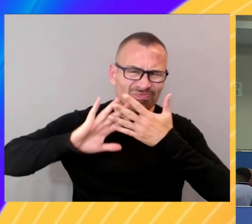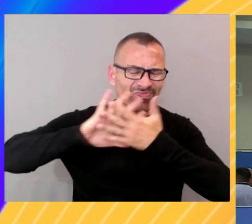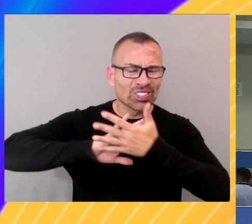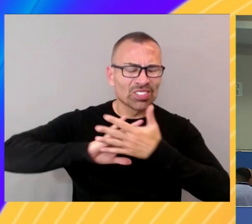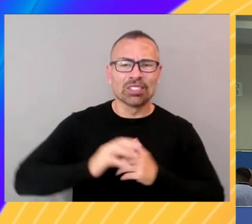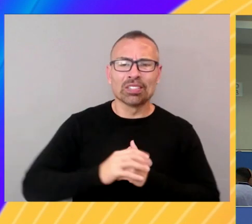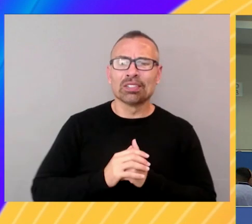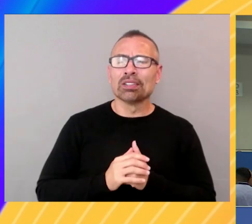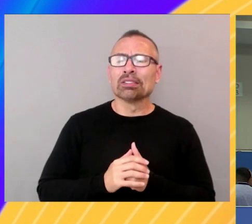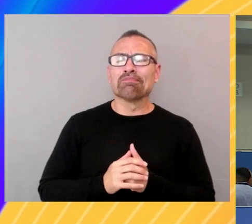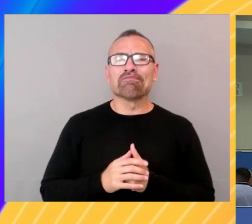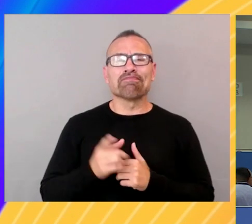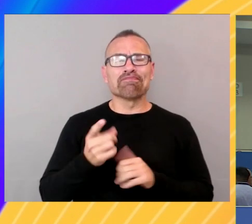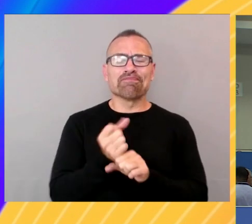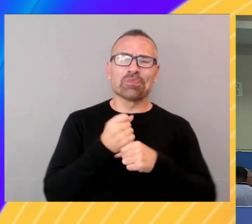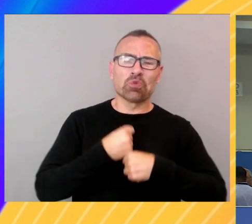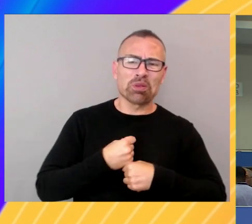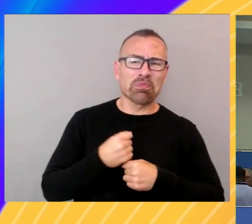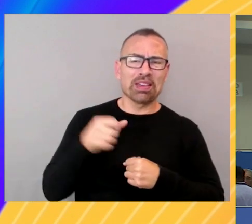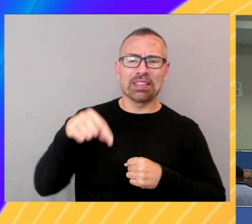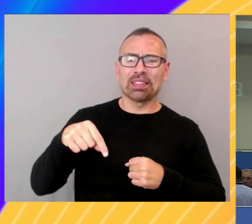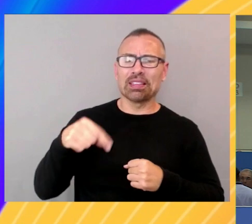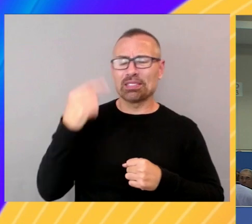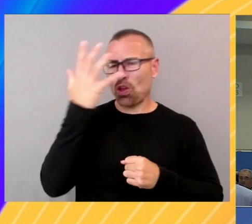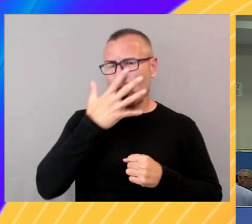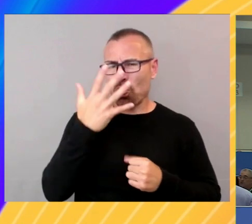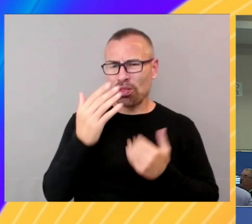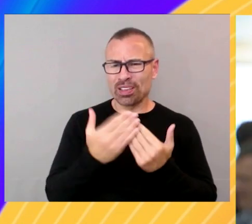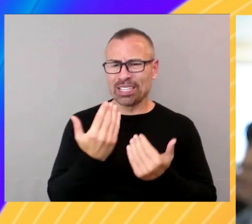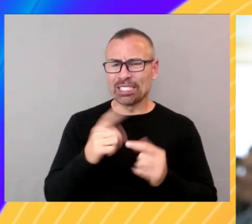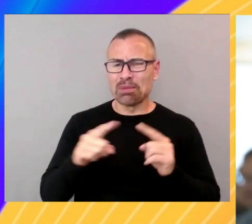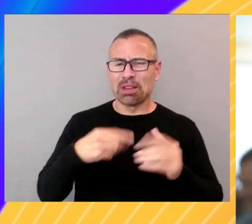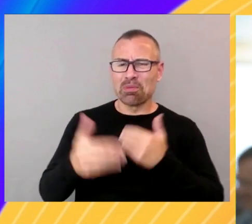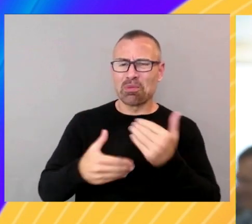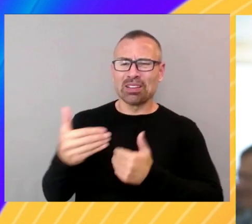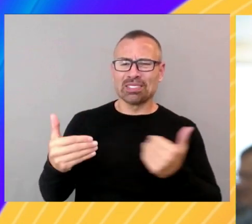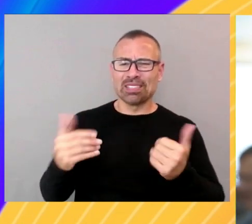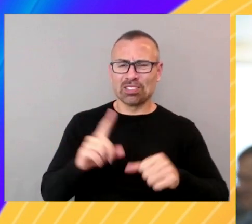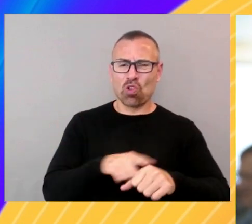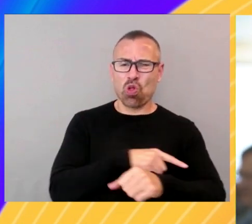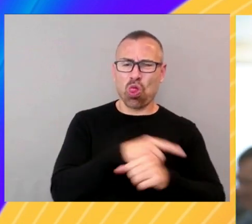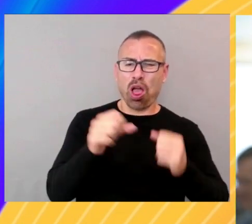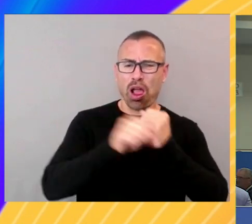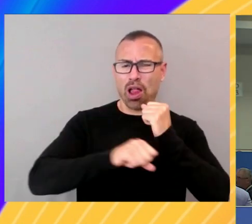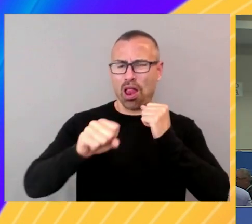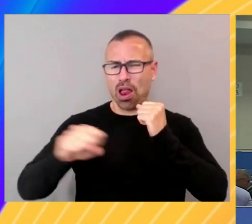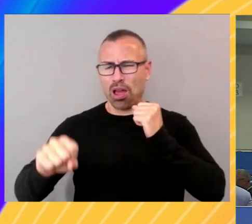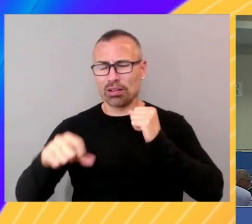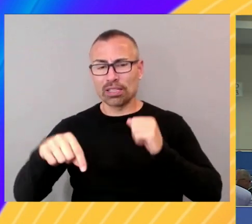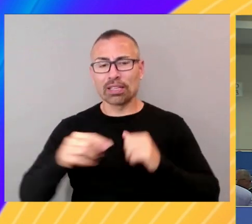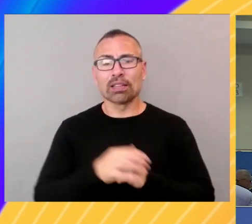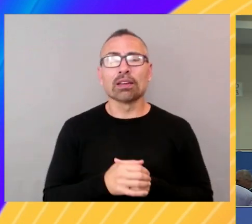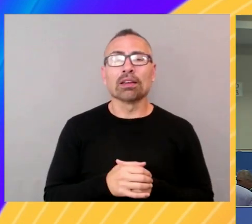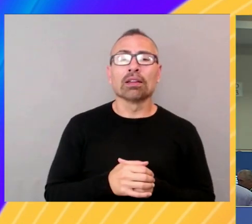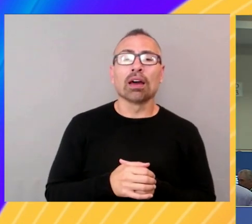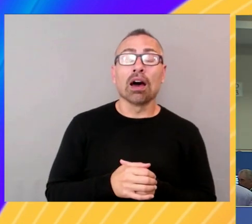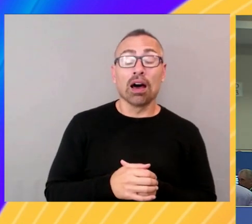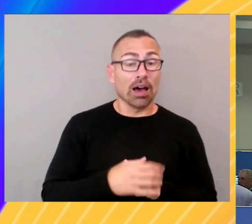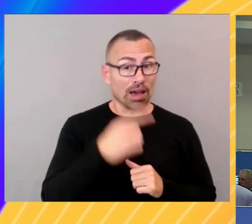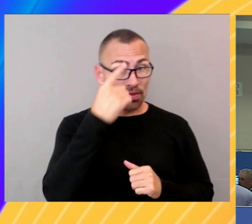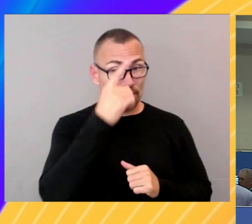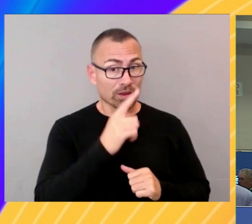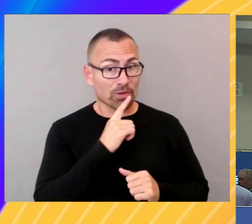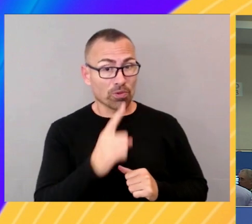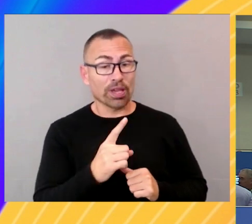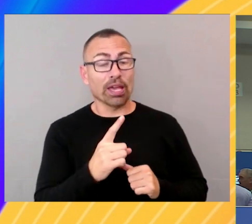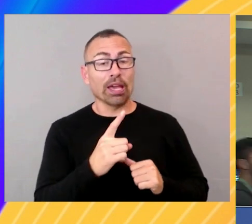but this actually is a pretty involved long process to get here. And to be honest, I think we actually executed a lot of these steps that would